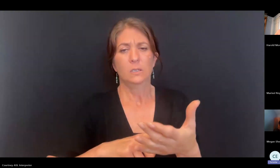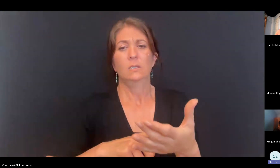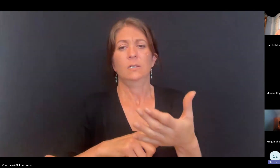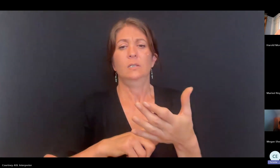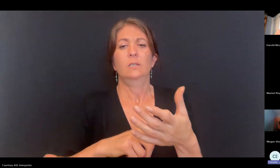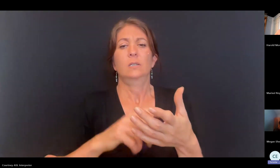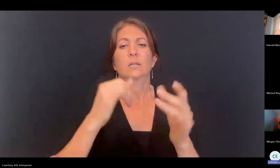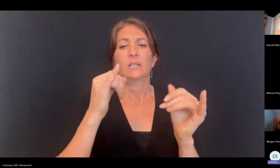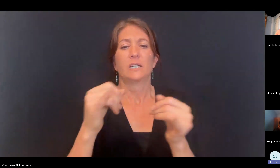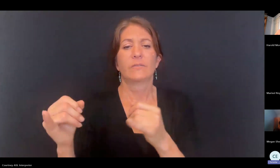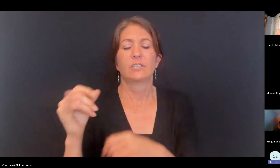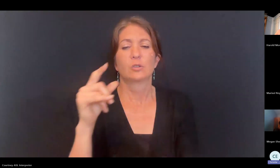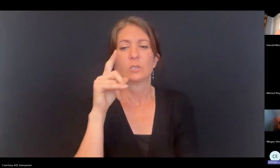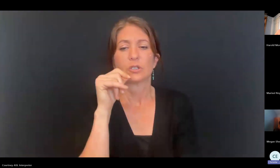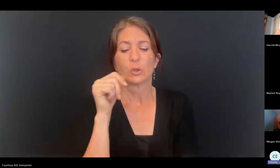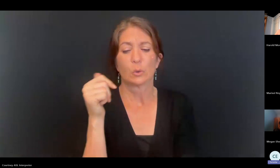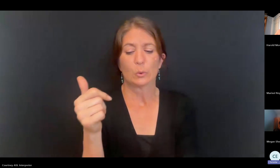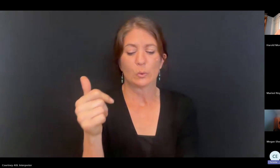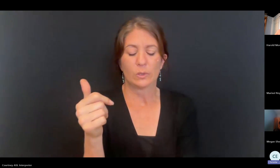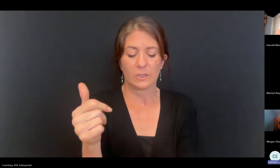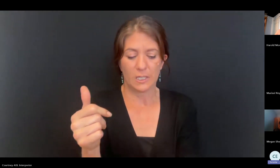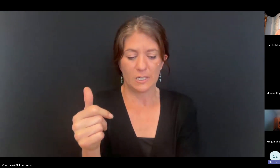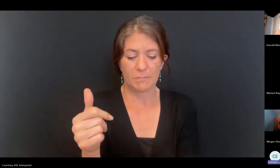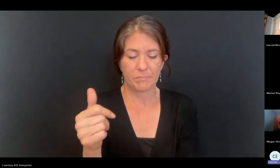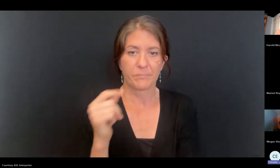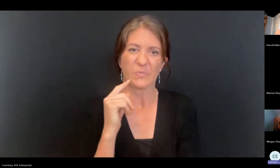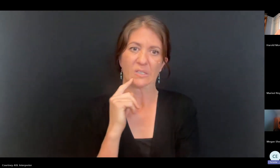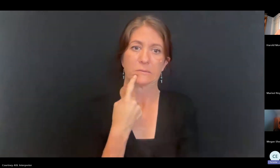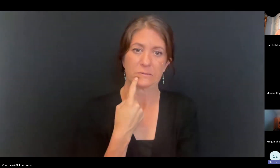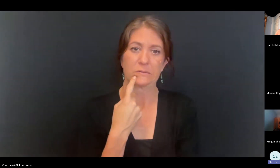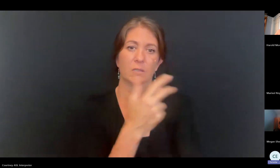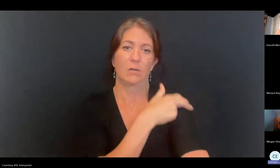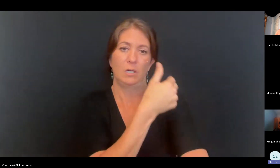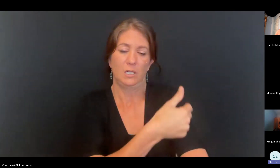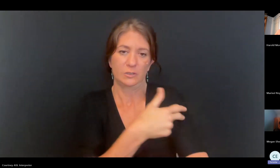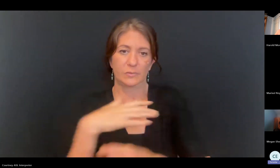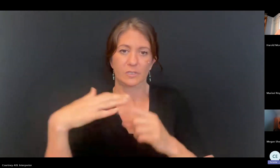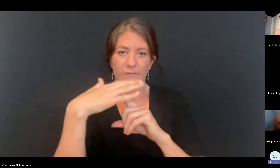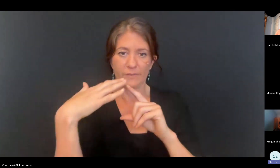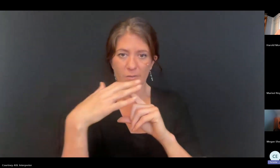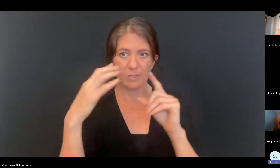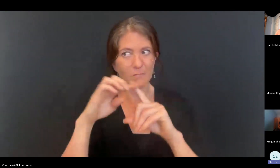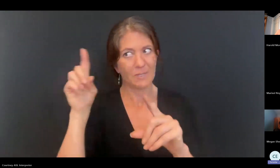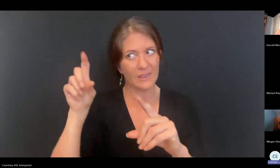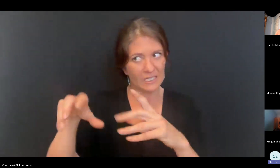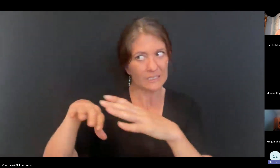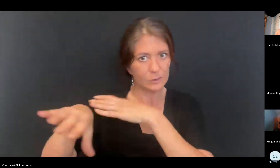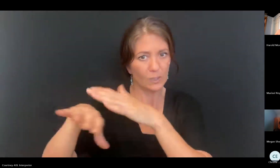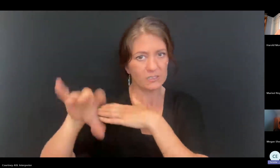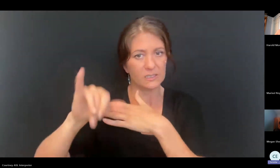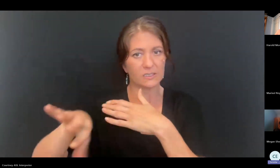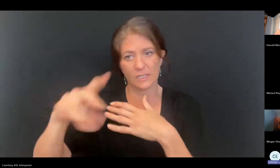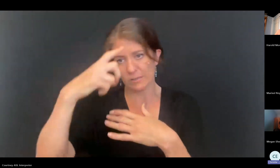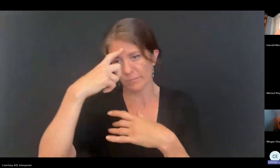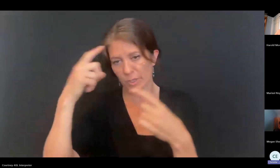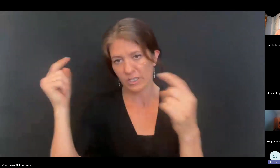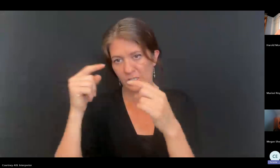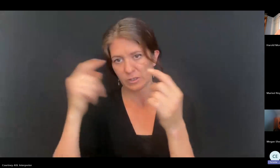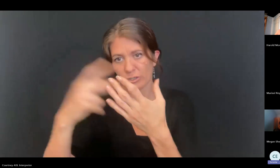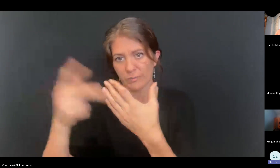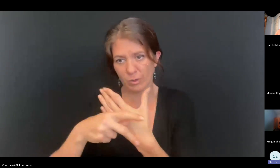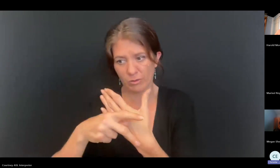are in the acute hospital setting that need to access the brain injury program are